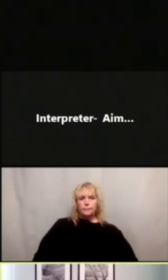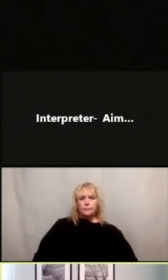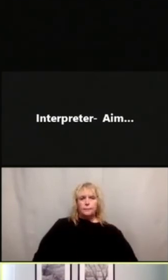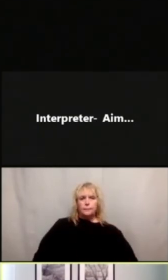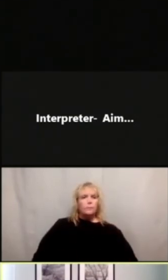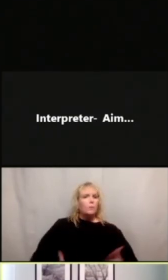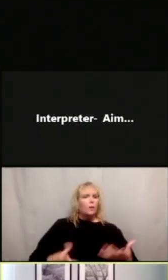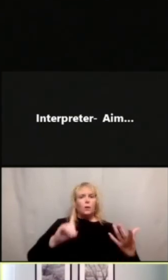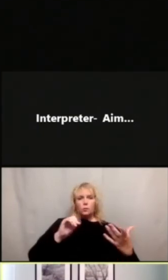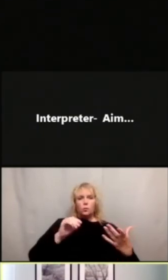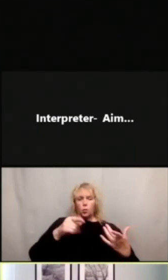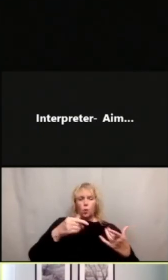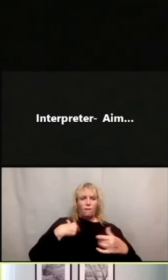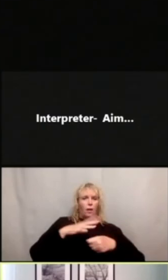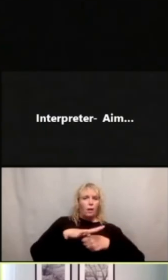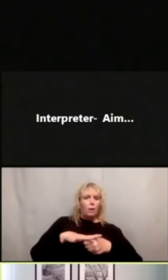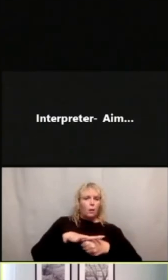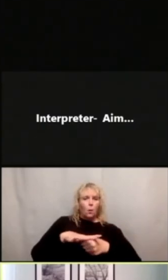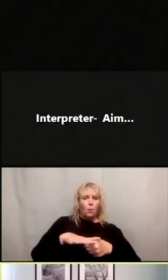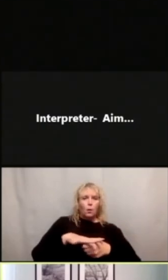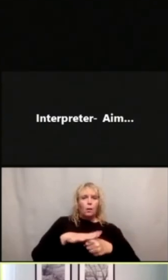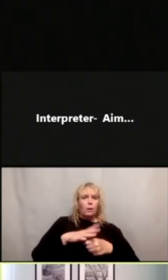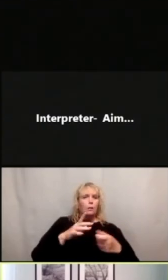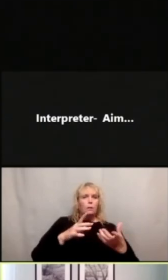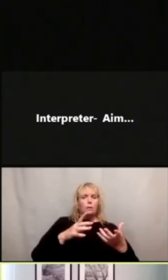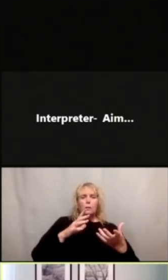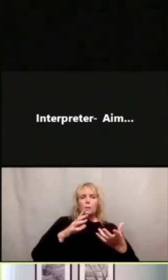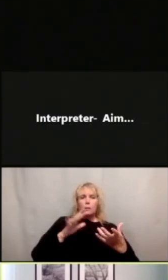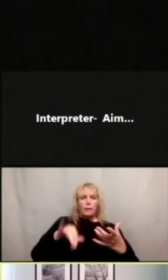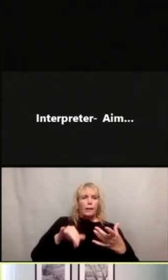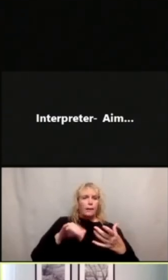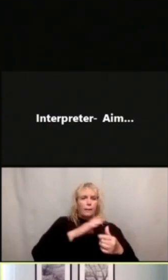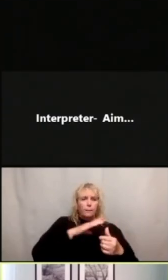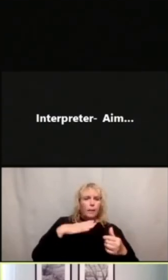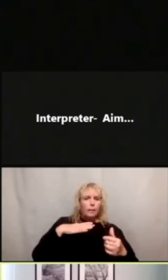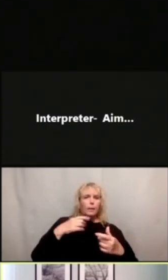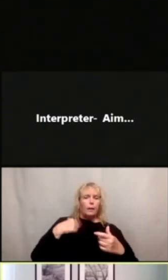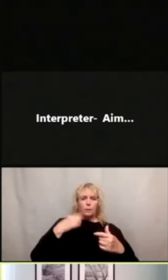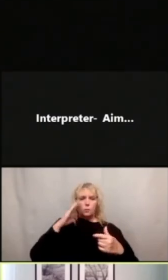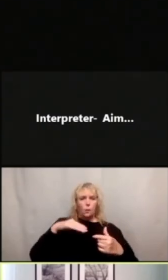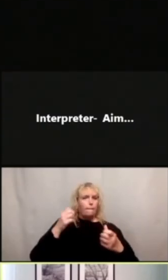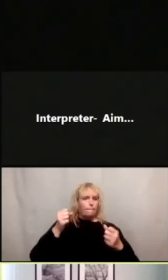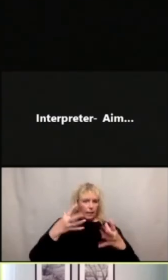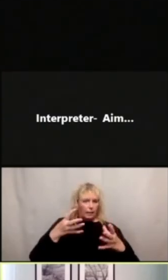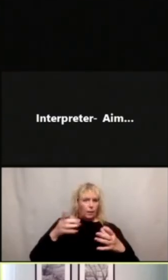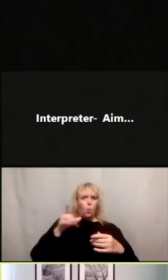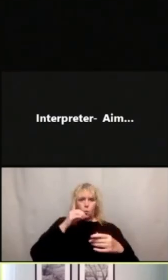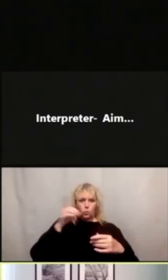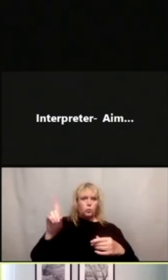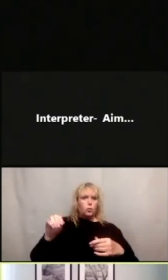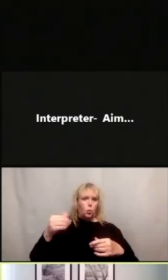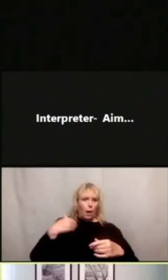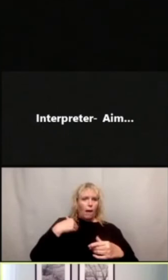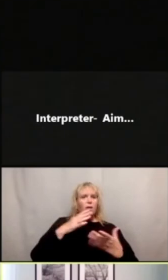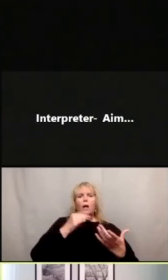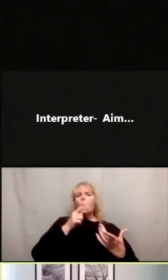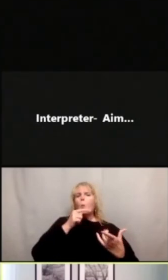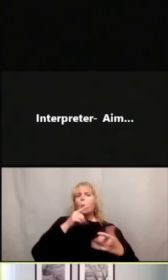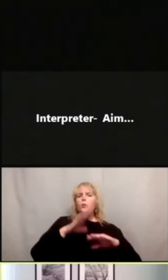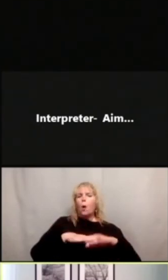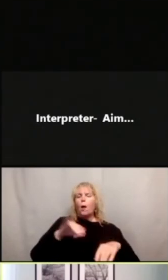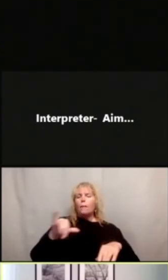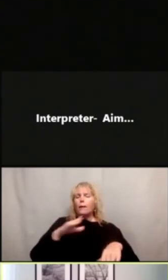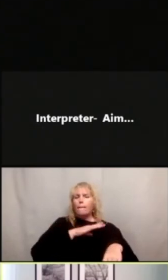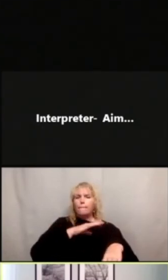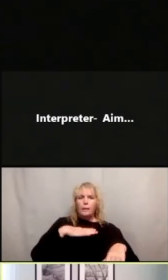Do you have a local health literacy committee? Would be another question. I know many cities and states do. And who is on that committee? Do we